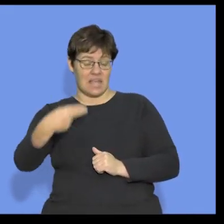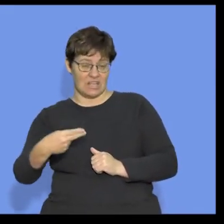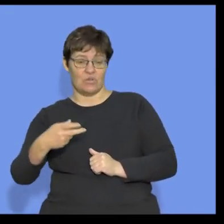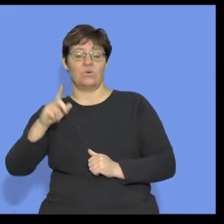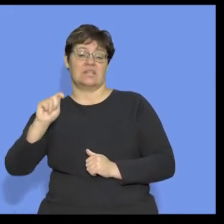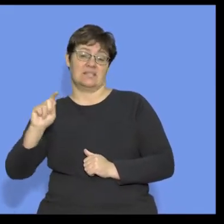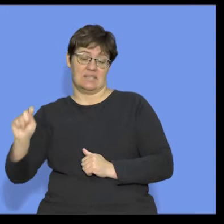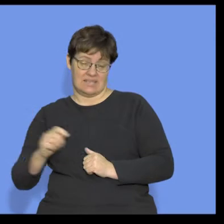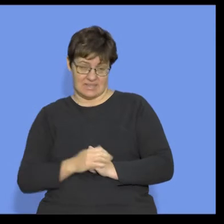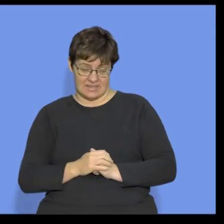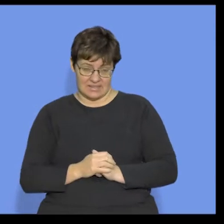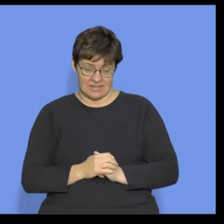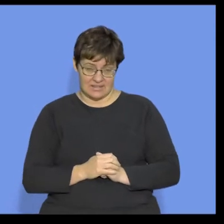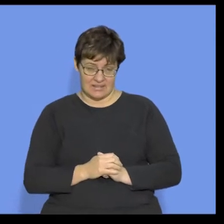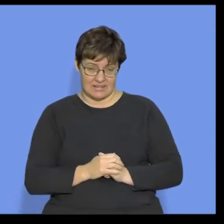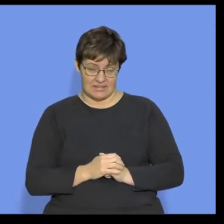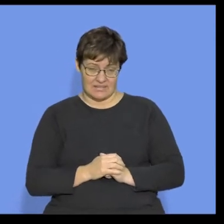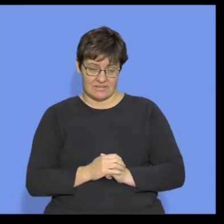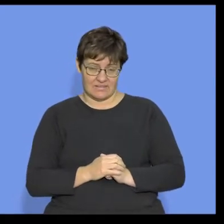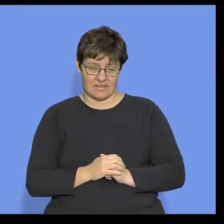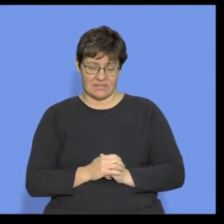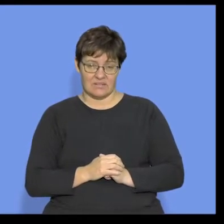and tail tail.